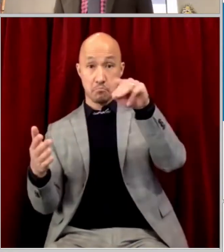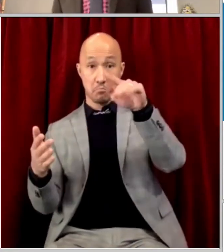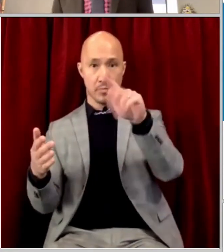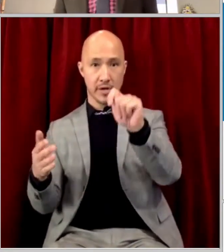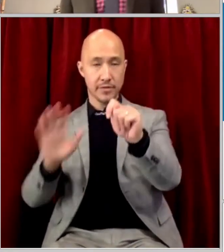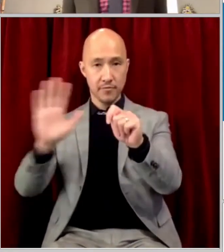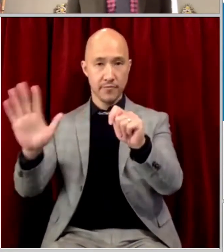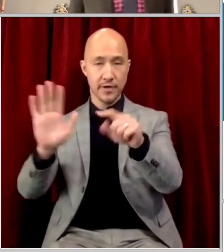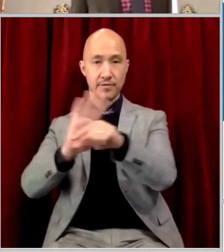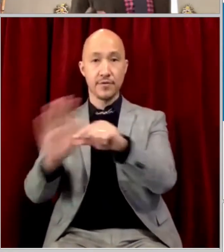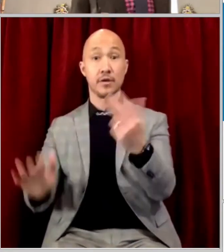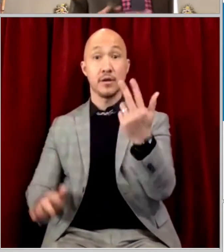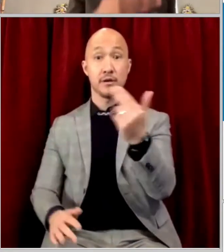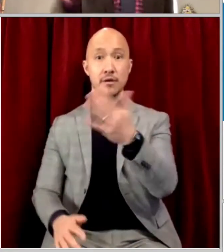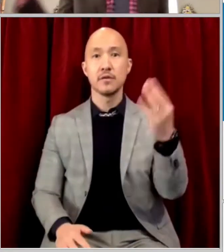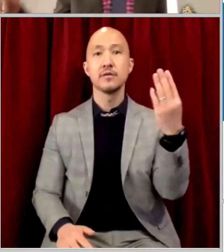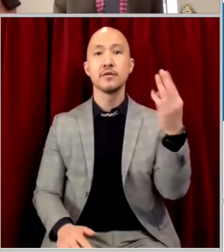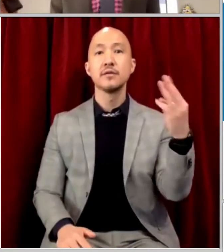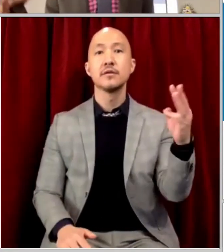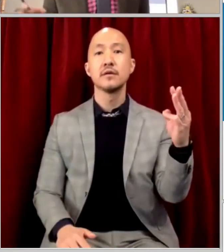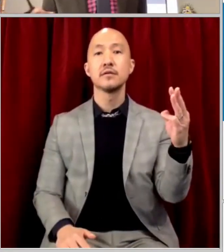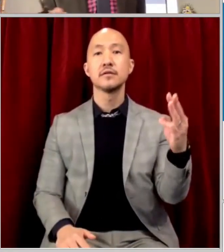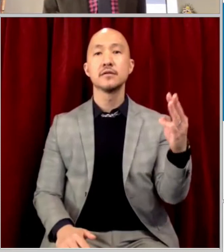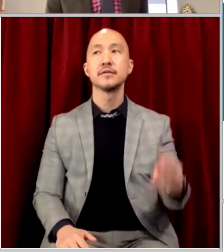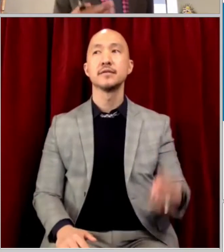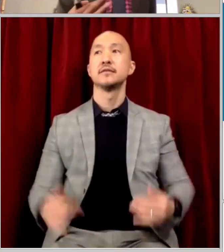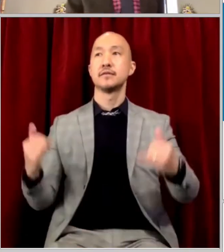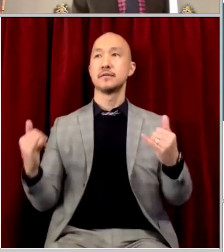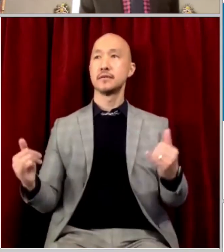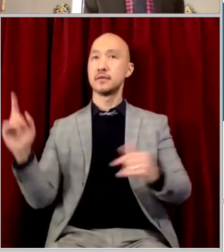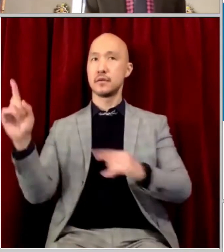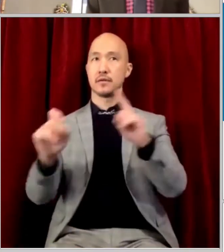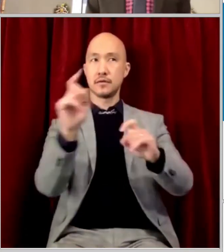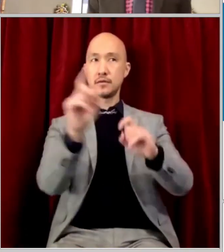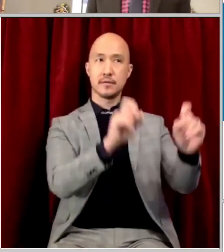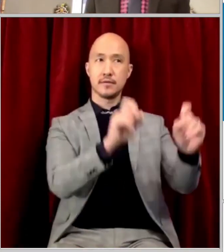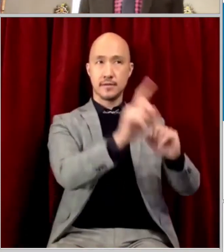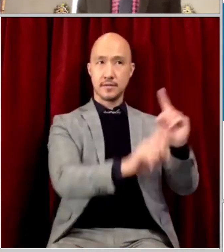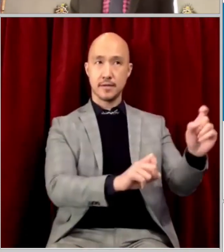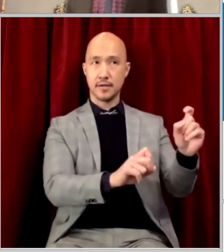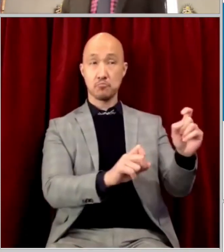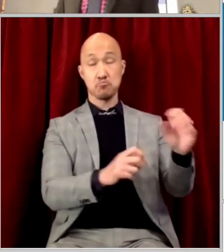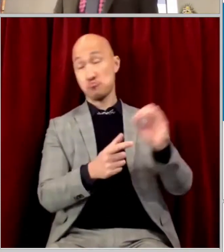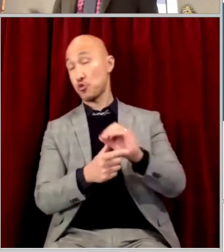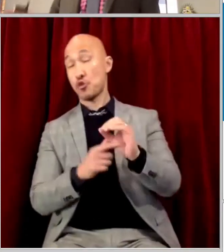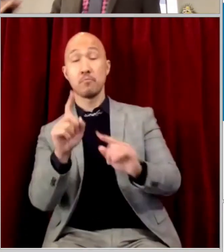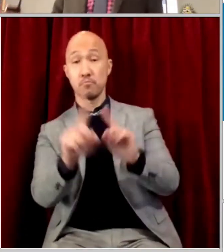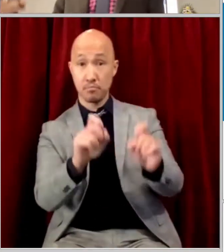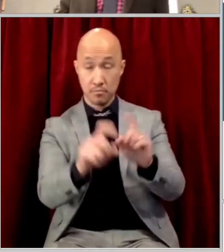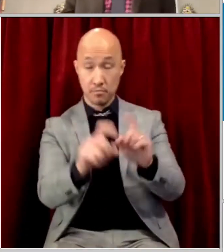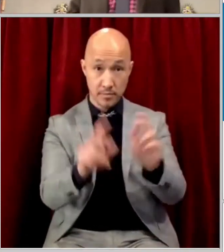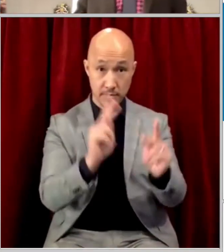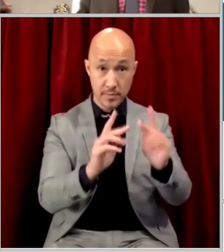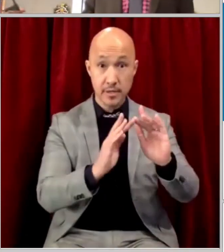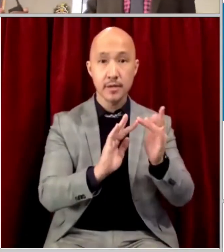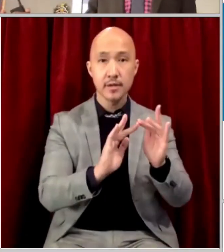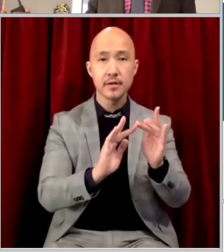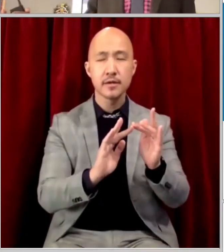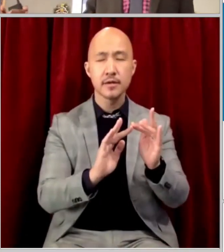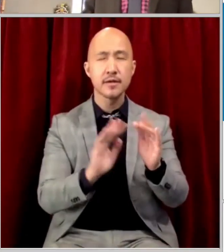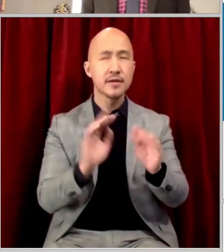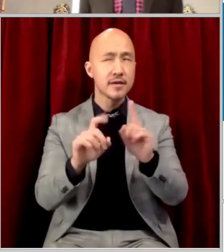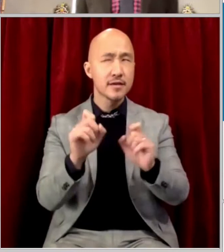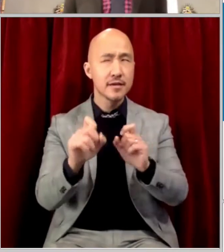through 16. My question for all of us here in person, those of us who are online as well, are you an